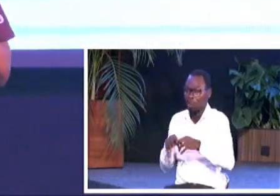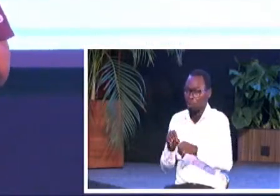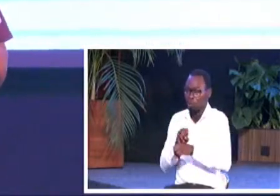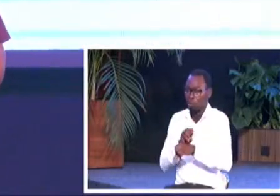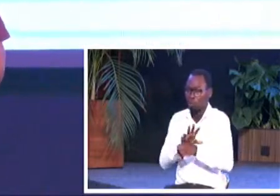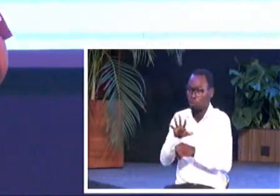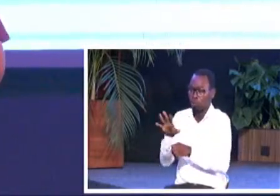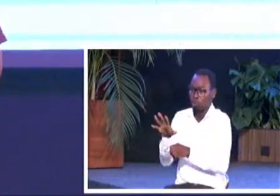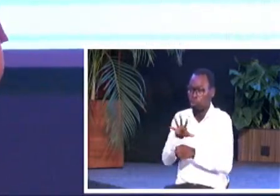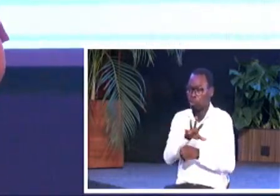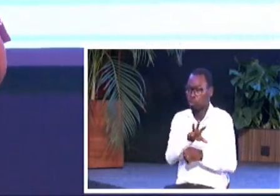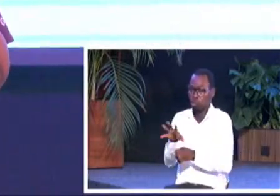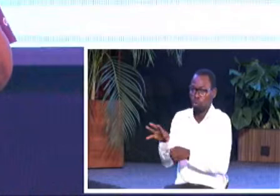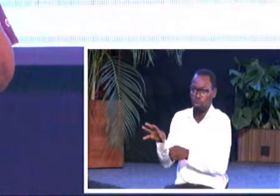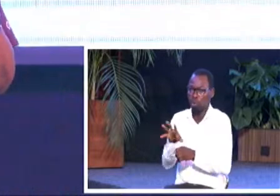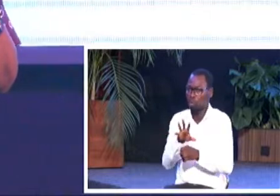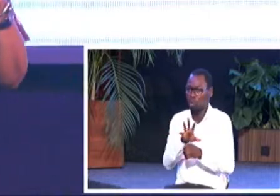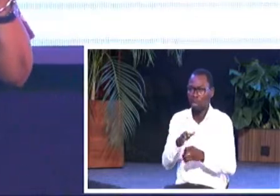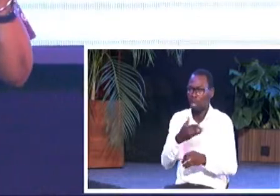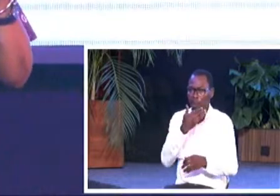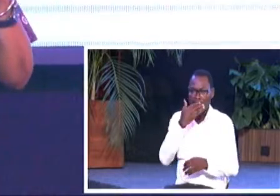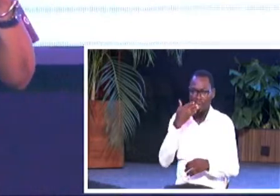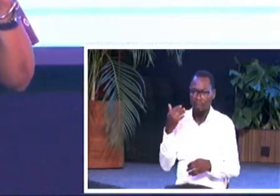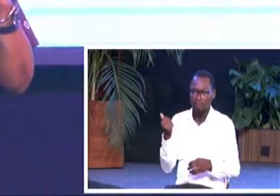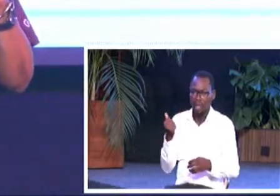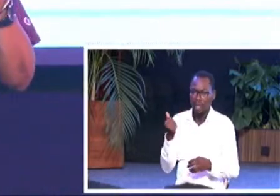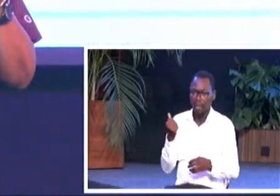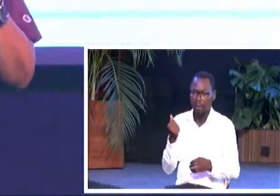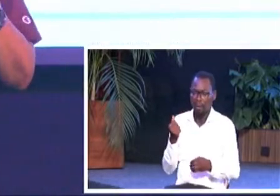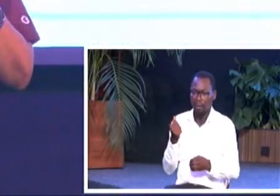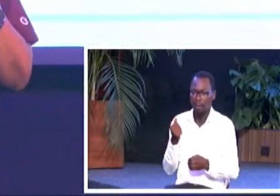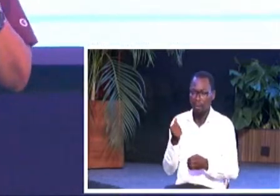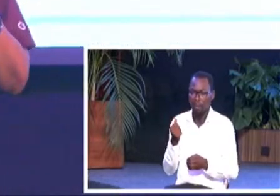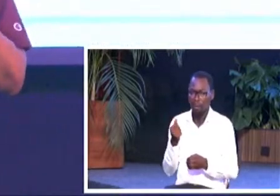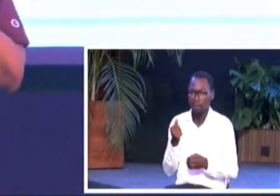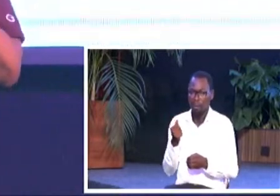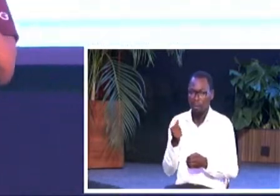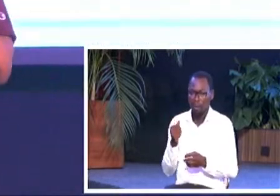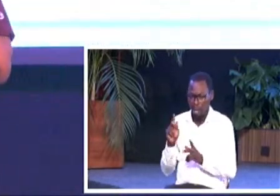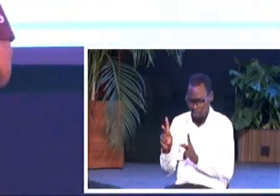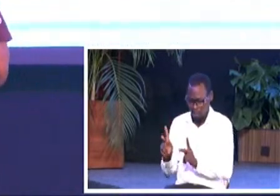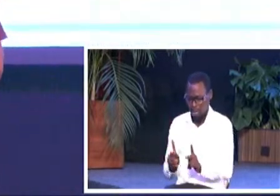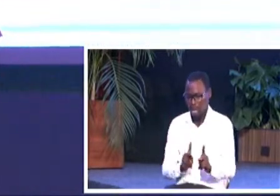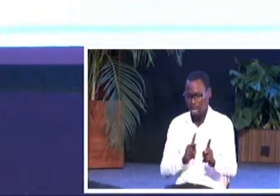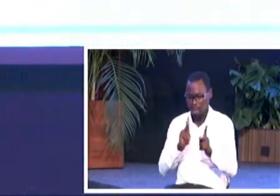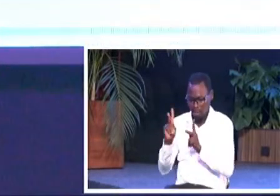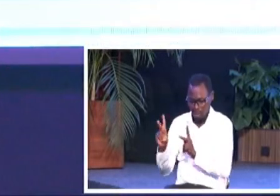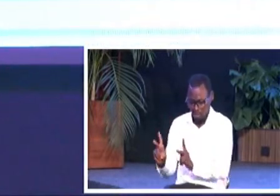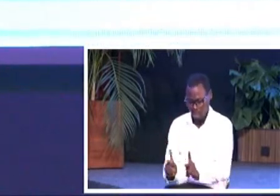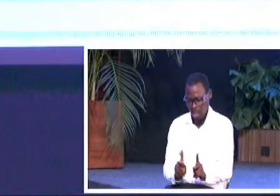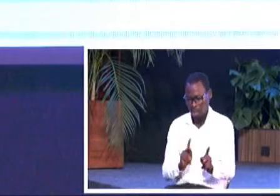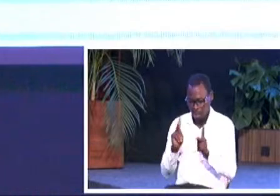floods during wet season. Plan, plan, plan.